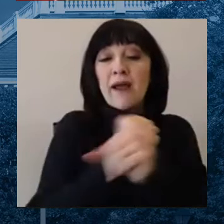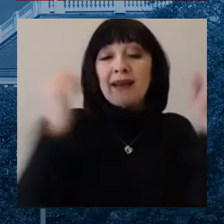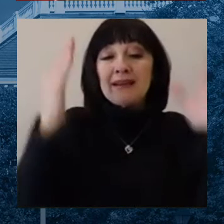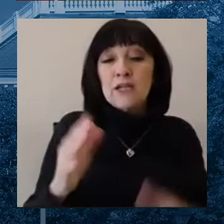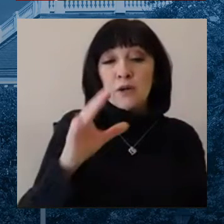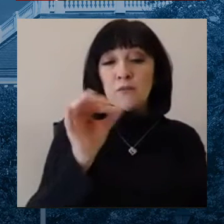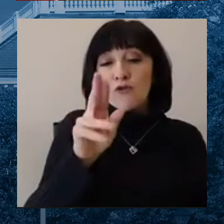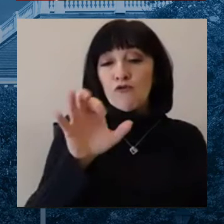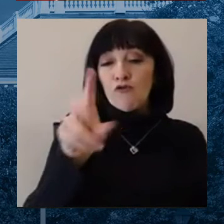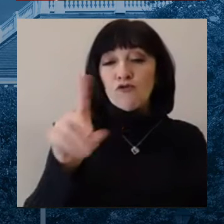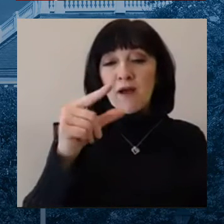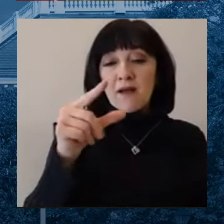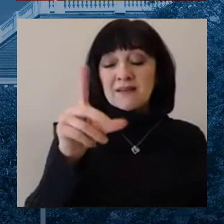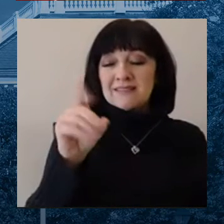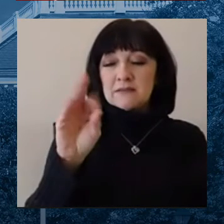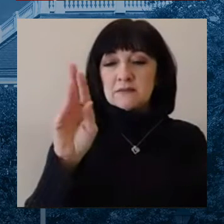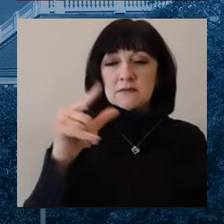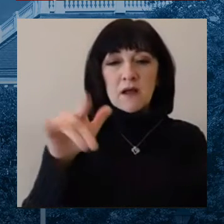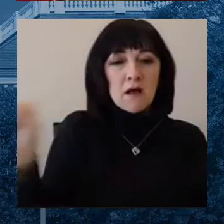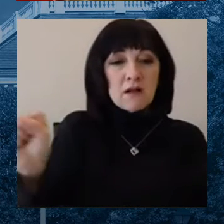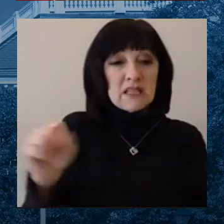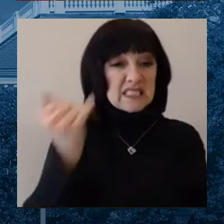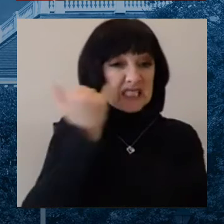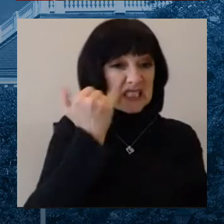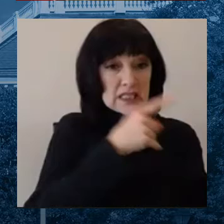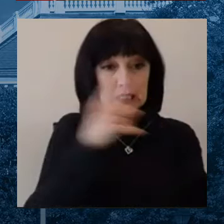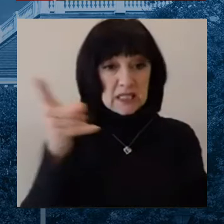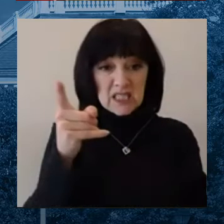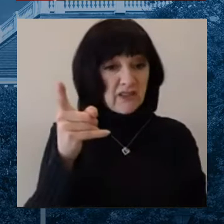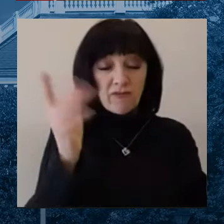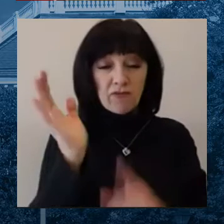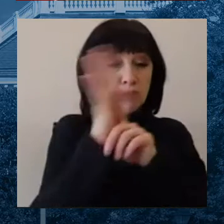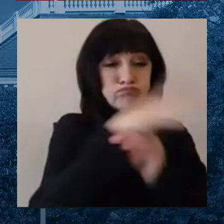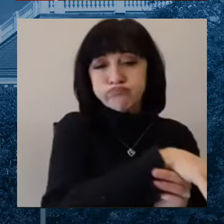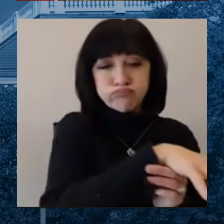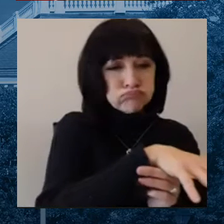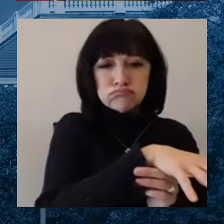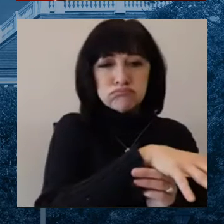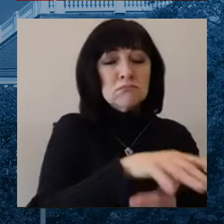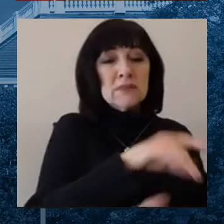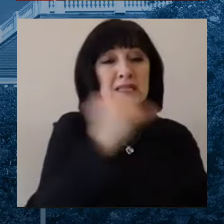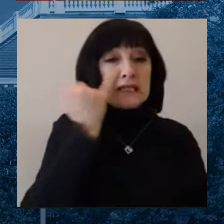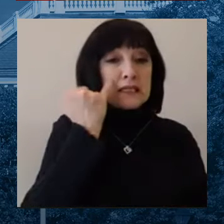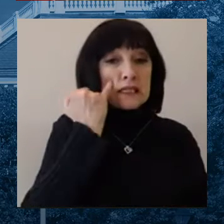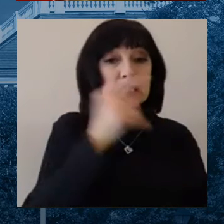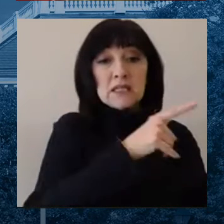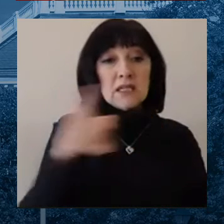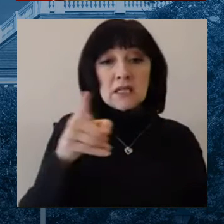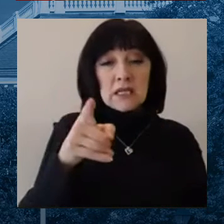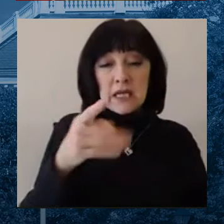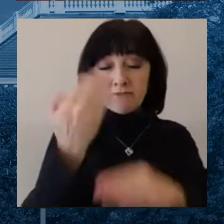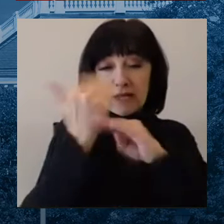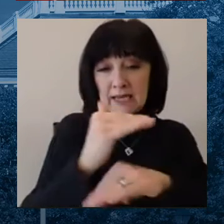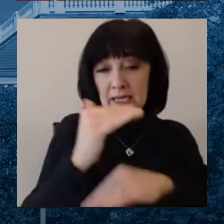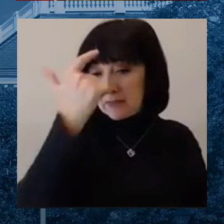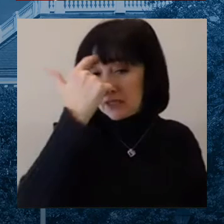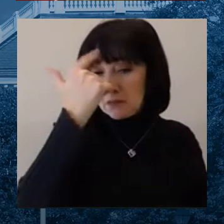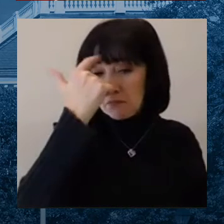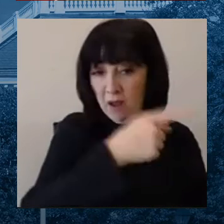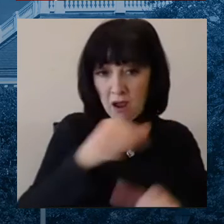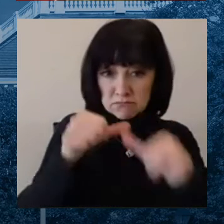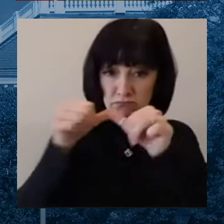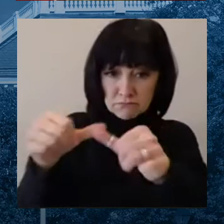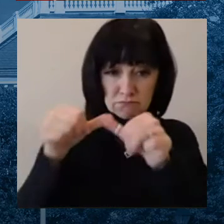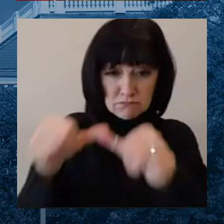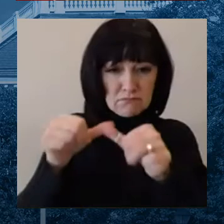is denied, where poverty is enforced, where ignorance prevails, and where any one class is made